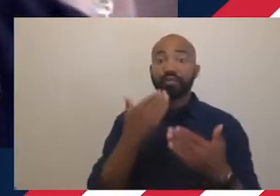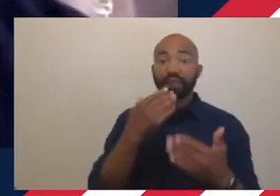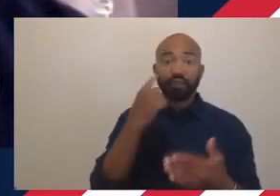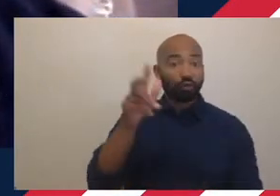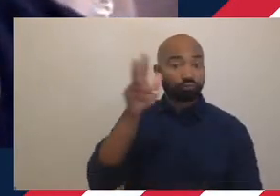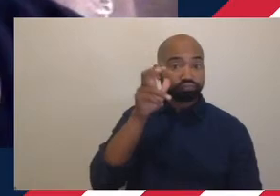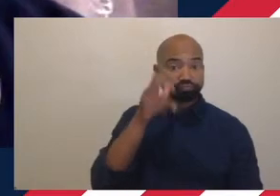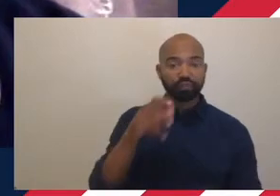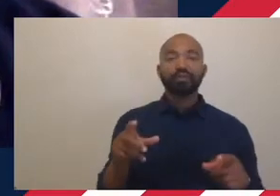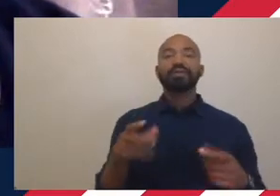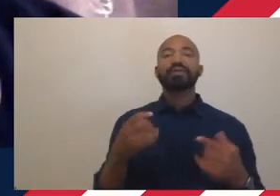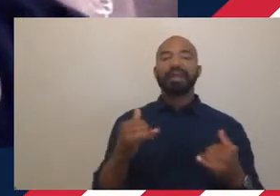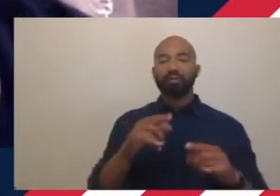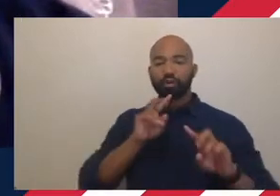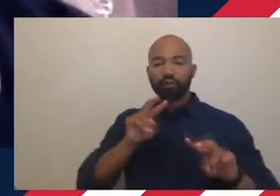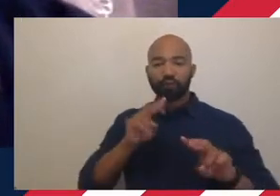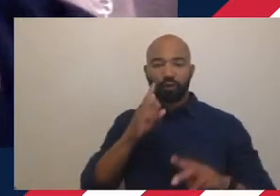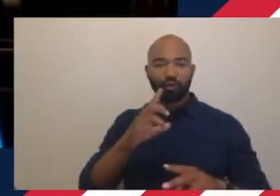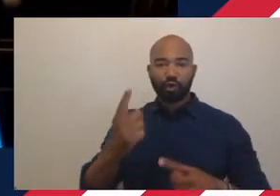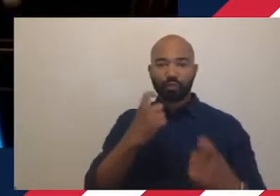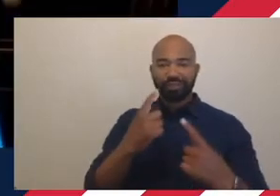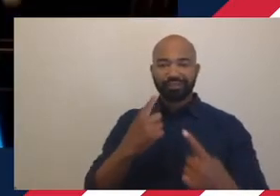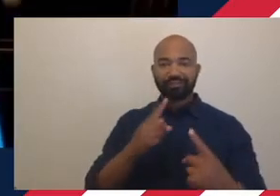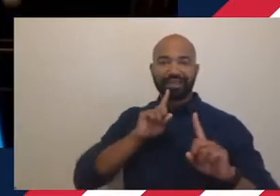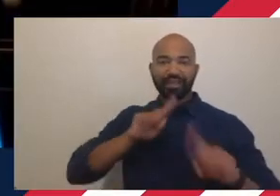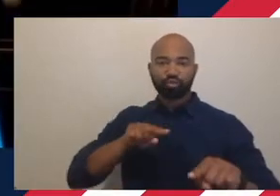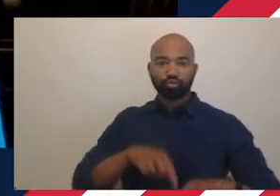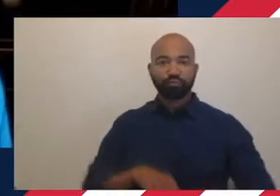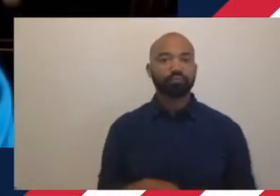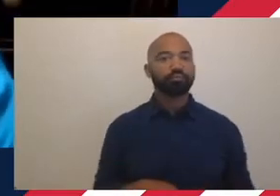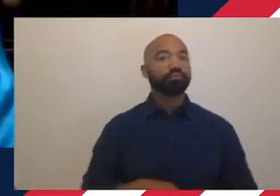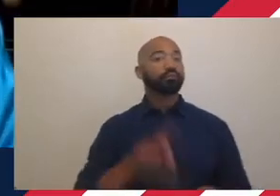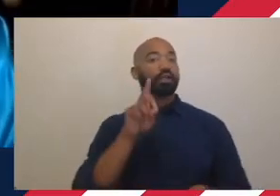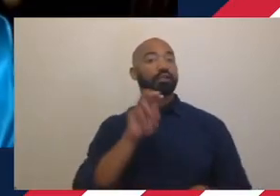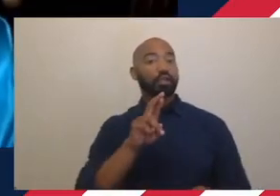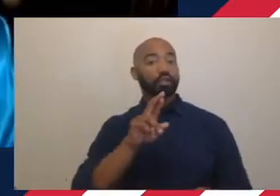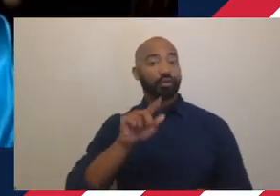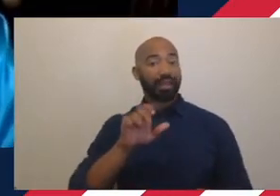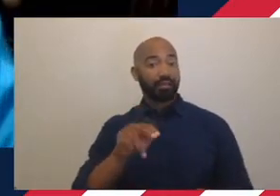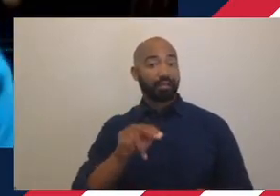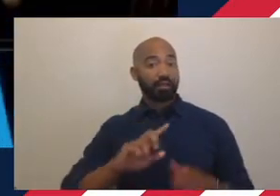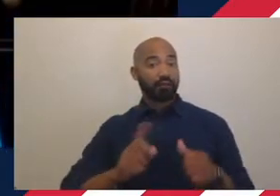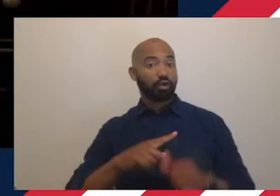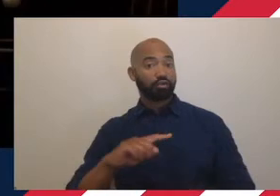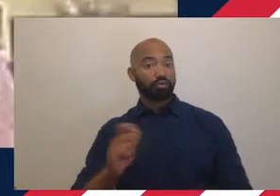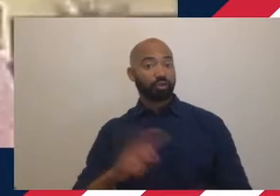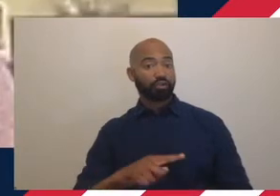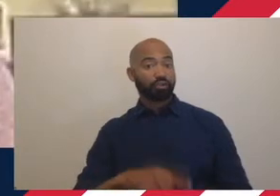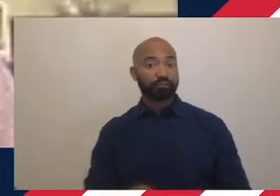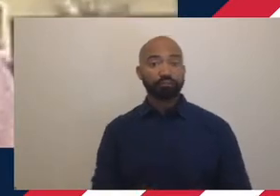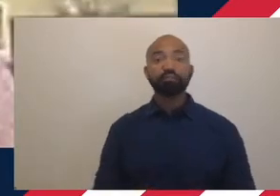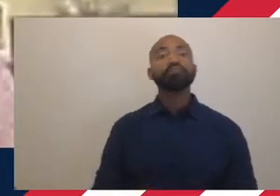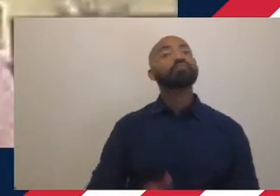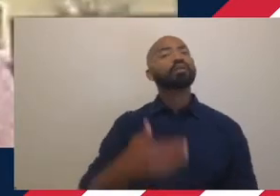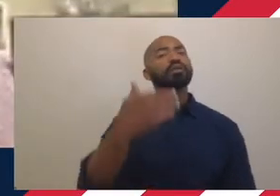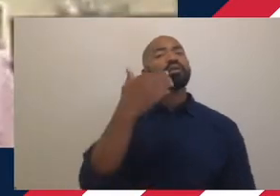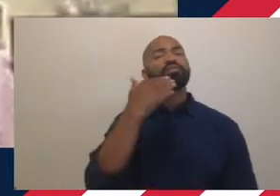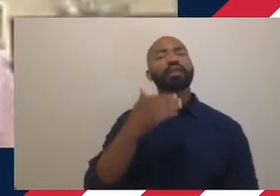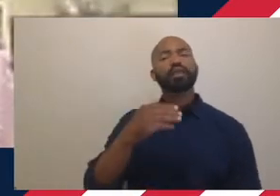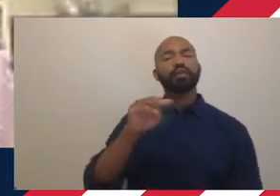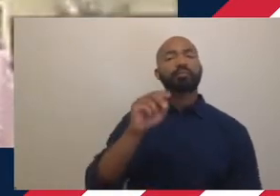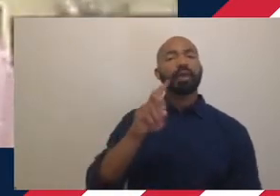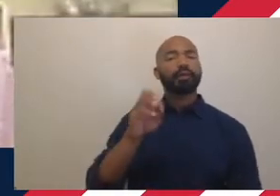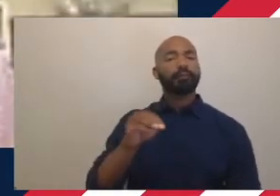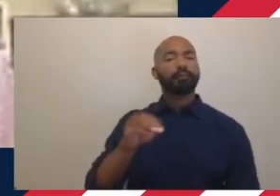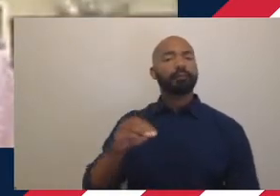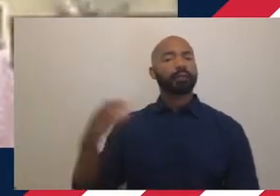Thank you so much. Our first question is from Dr. Allen. Thank you, Madam Chair. Good evening, Mr.